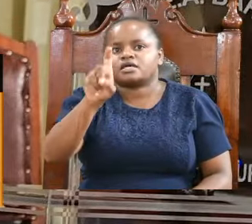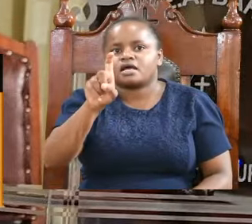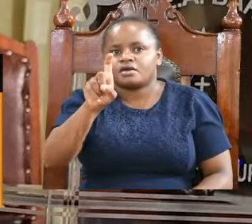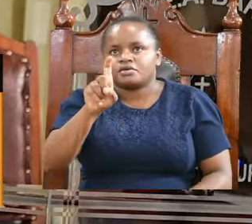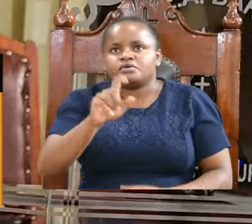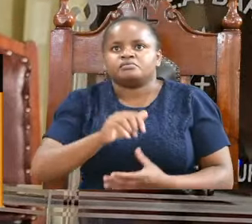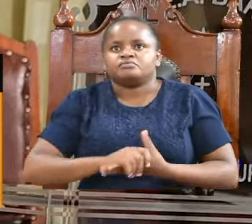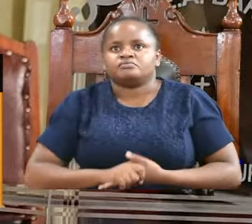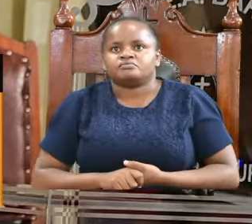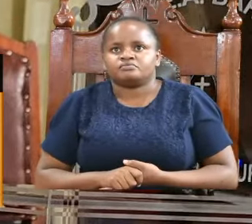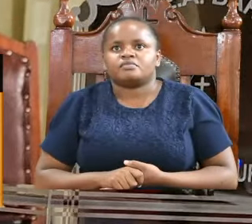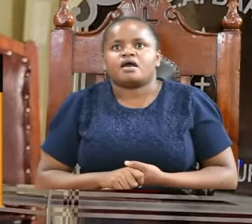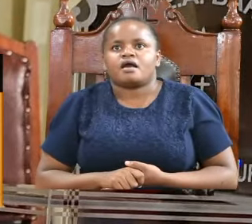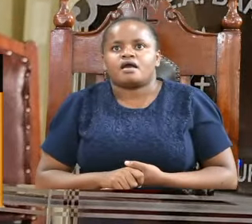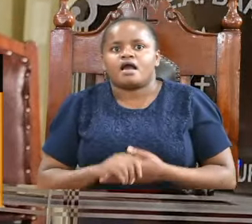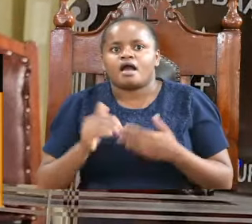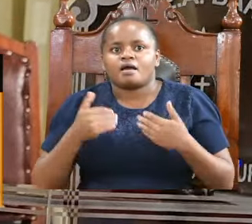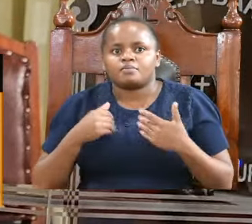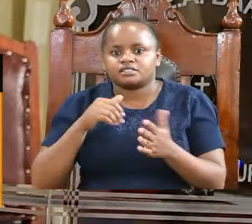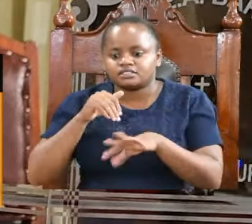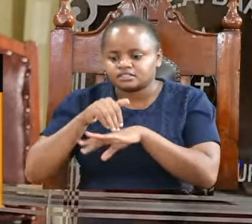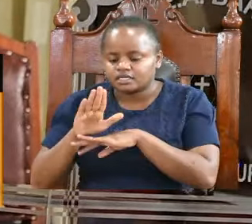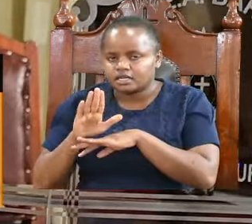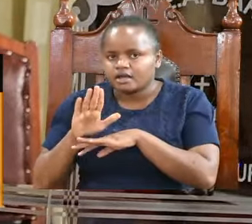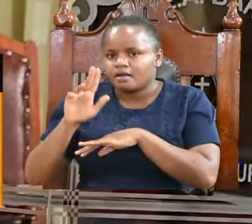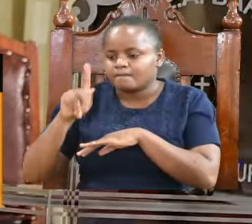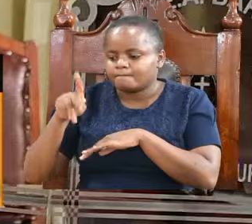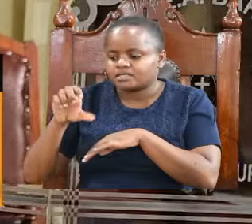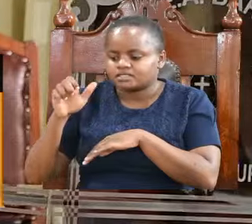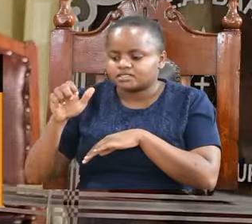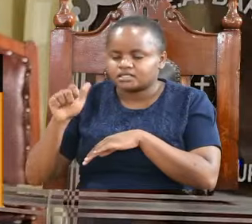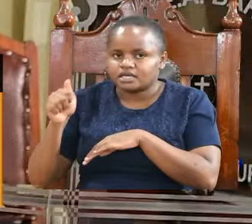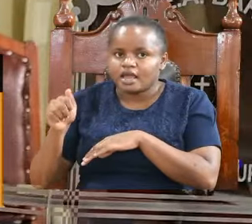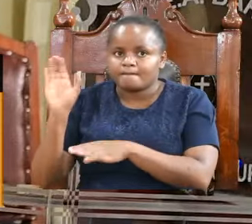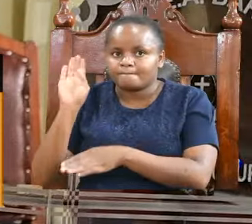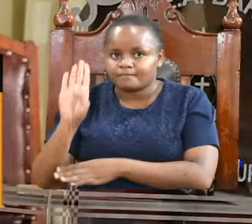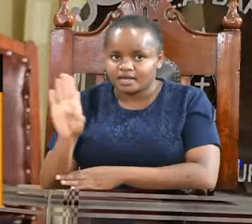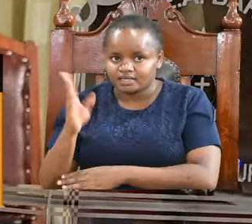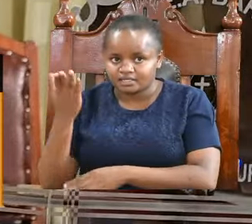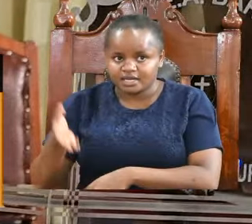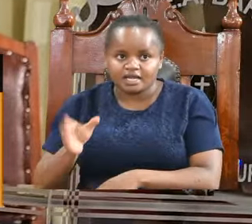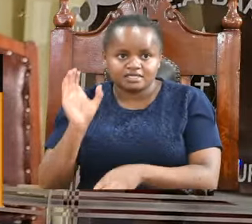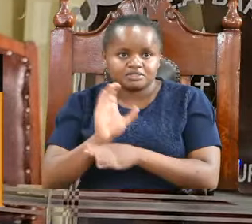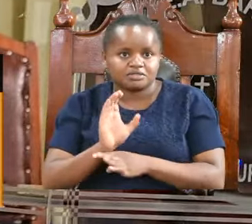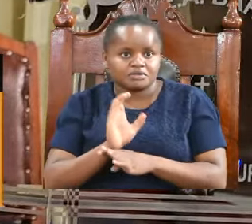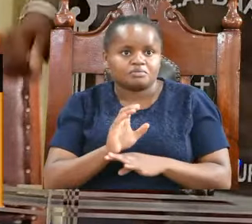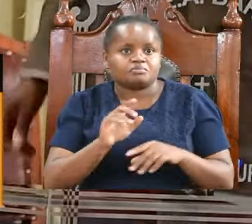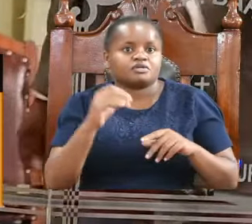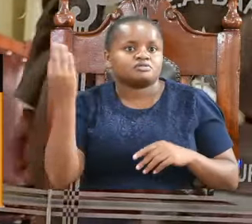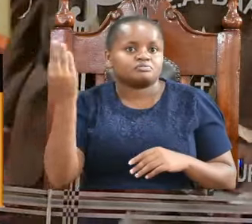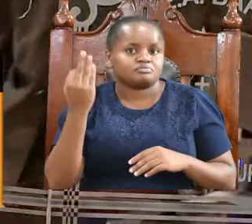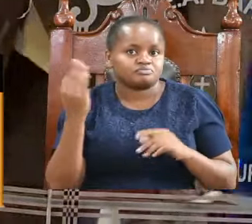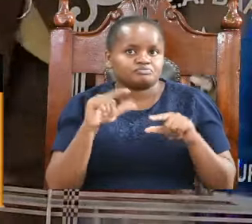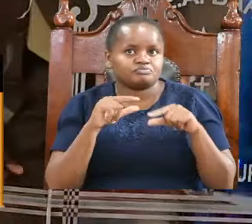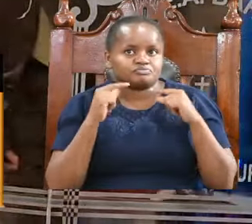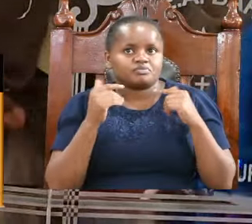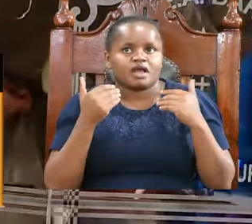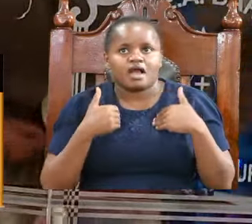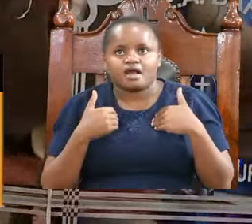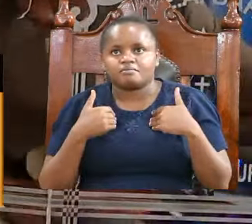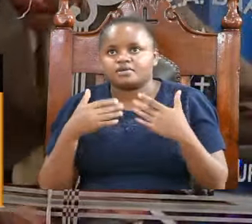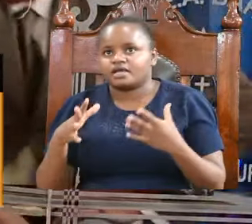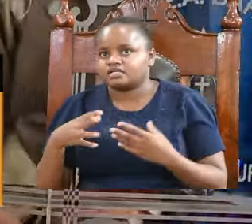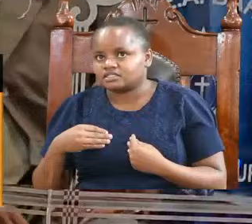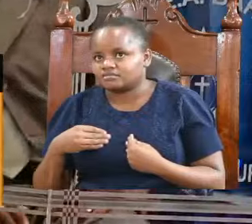of the Gospel, has been posted to PCA Bahati Matayas Parish to be its minister, and this posting has been